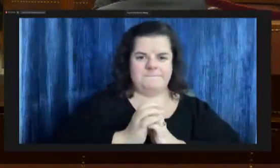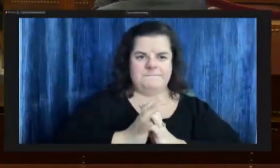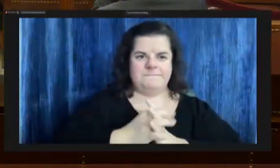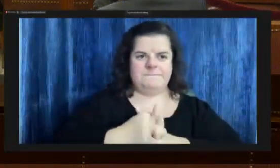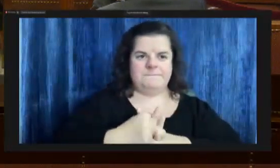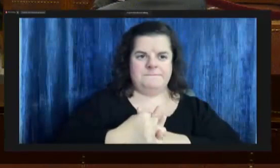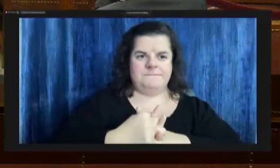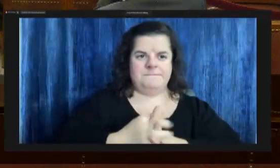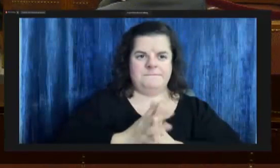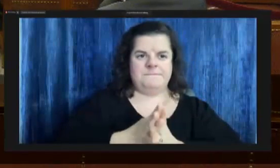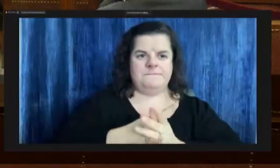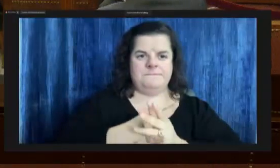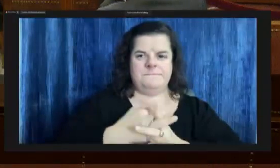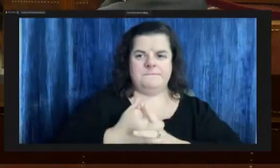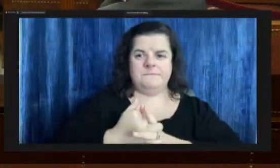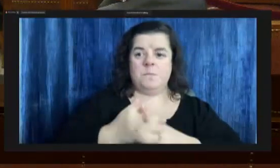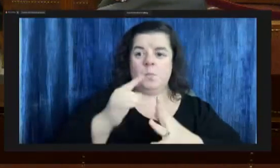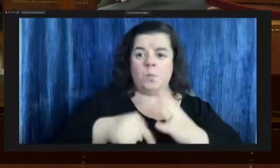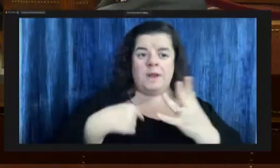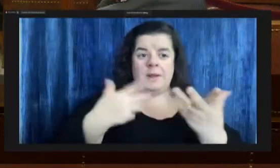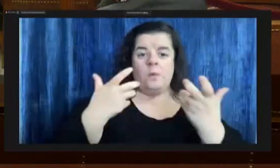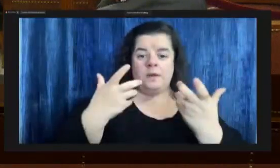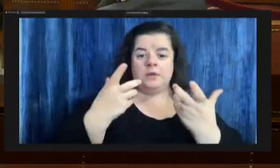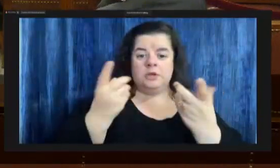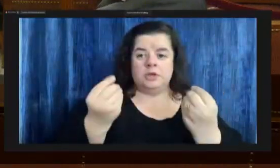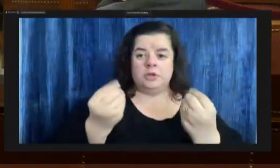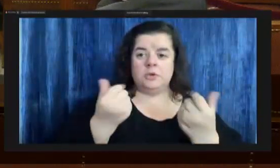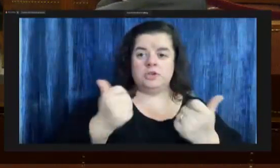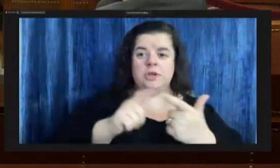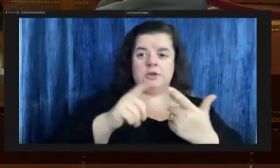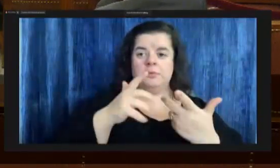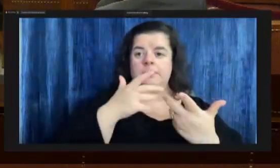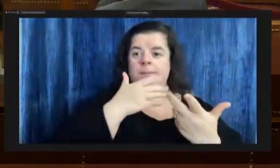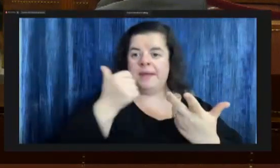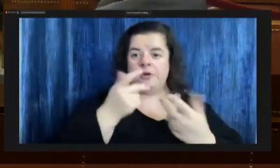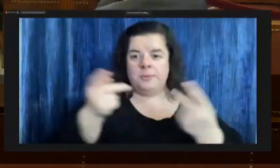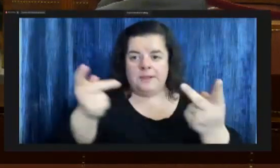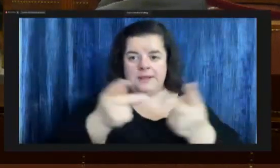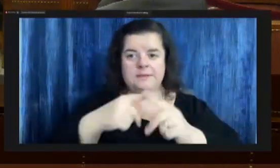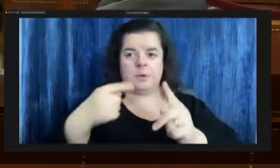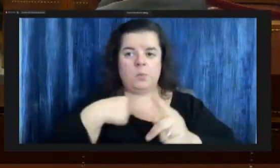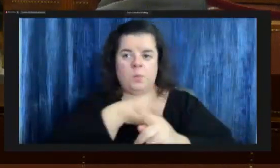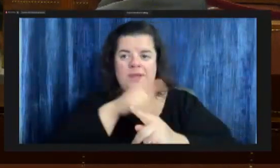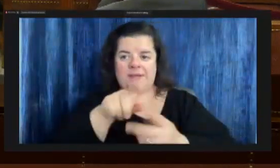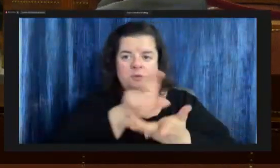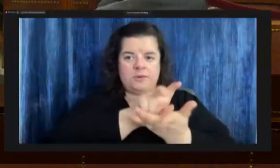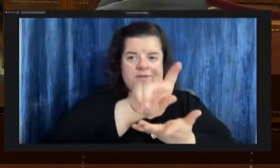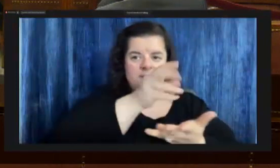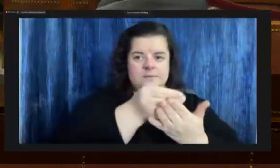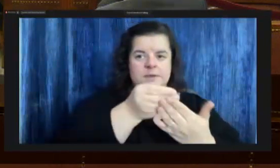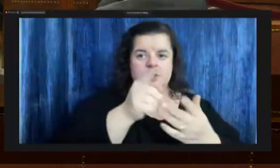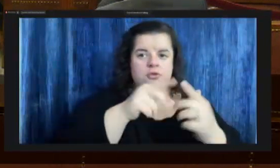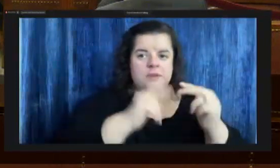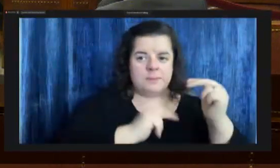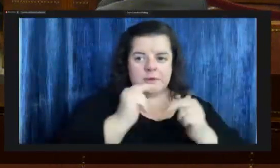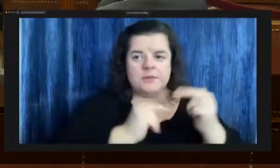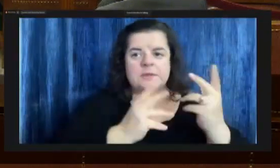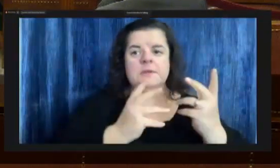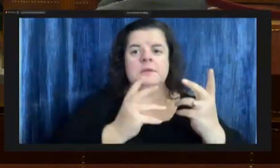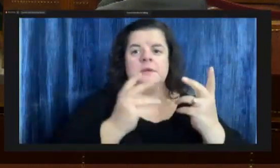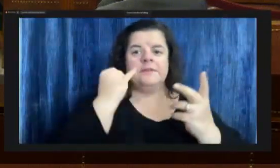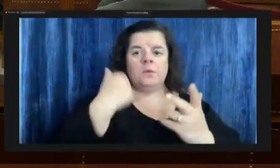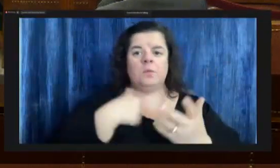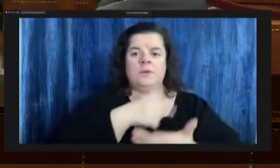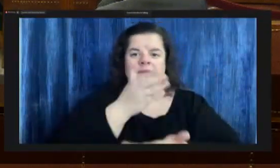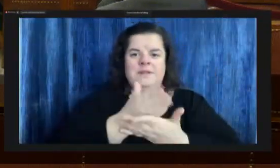So I will say that what I want to do is try to work to get this to a better place, but we have to put money in to the buildings. And whether it's we stop all this funding